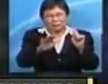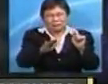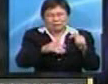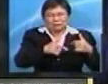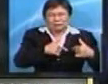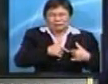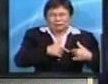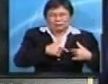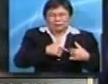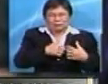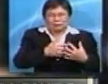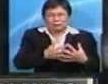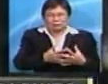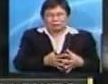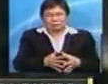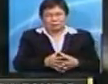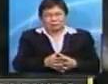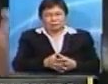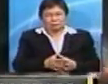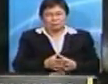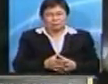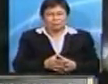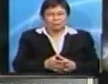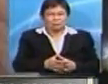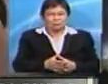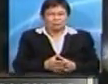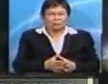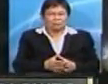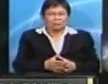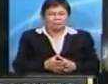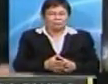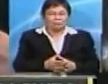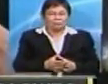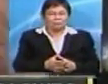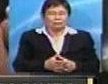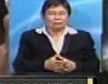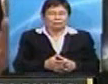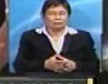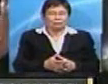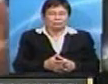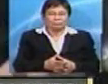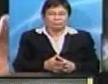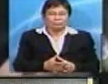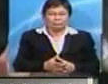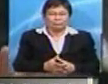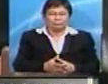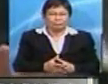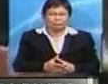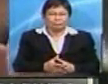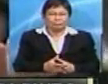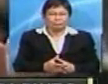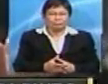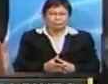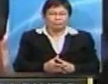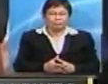think it's going to be enough, though, to have someone who happens to be ethnically Chinese, and will she be able to really move on this and to